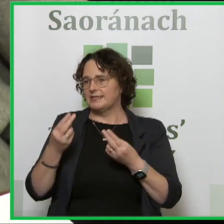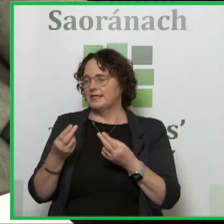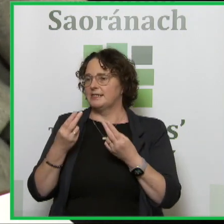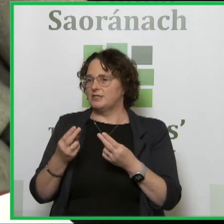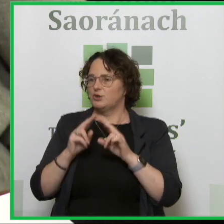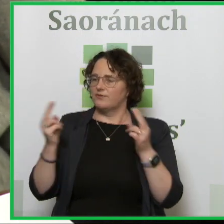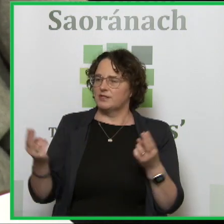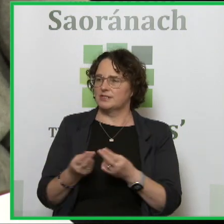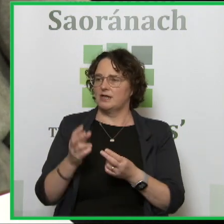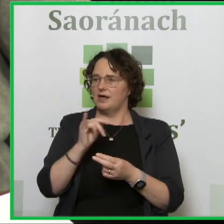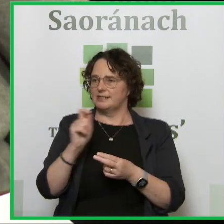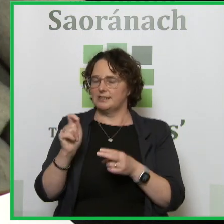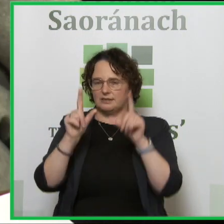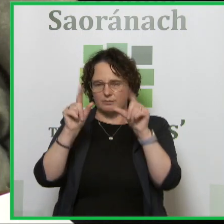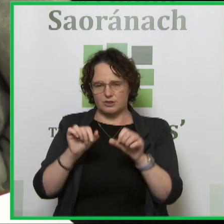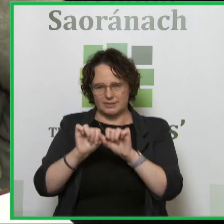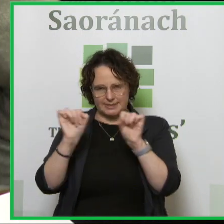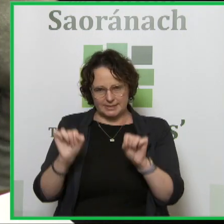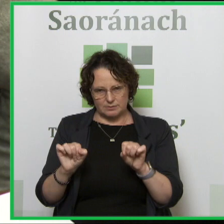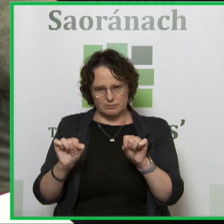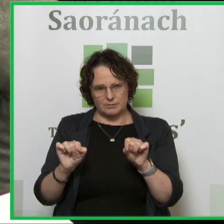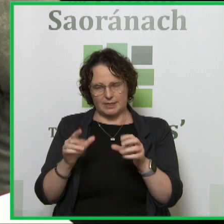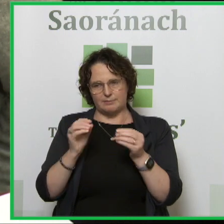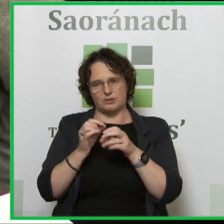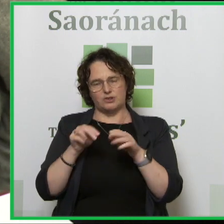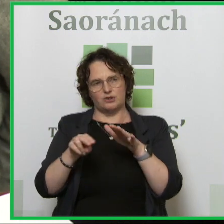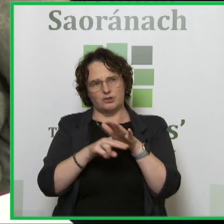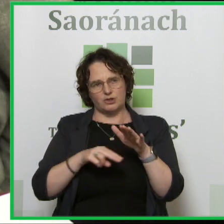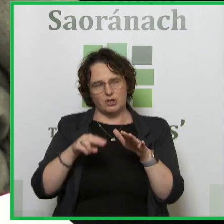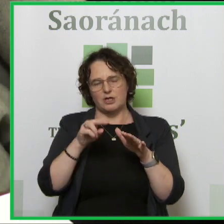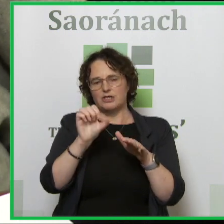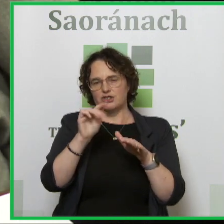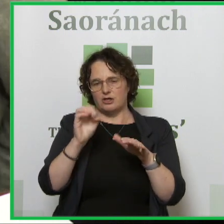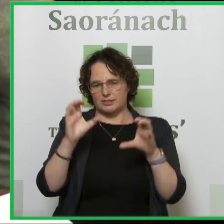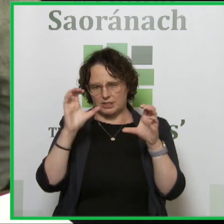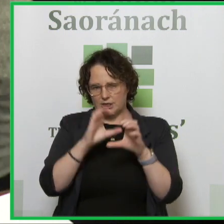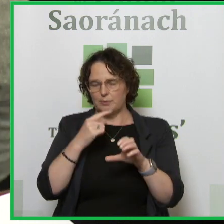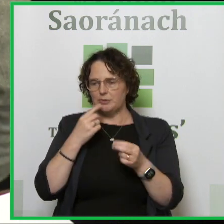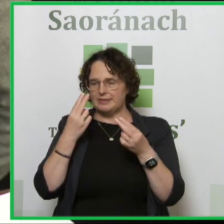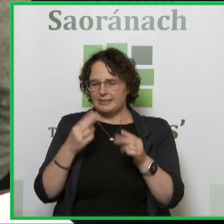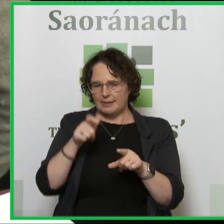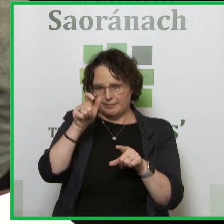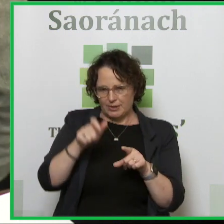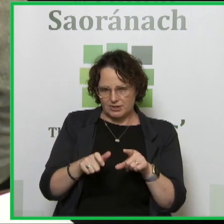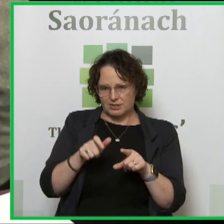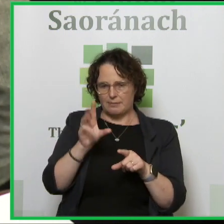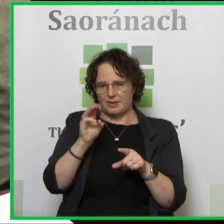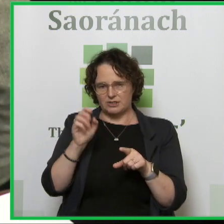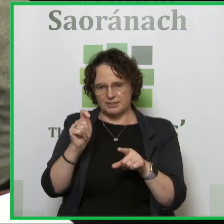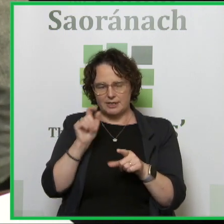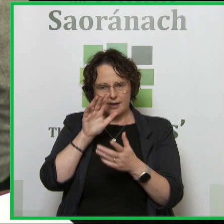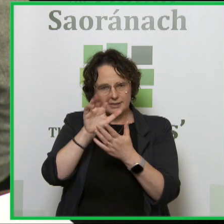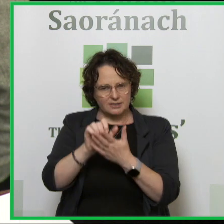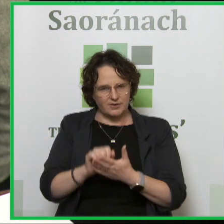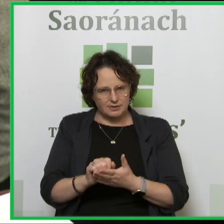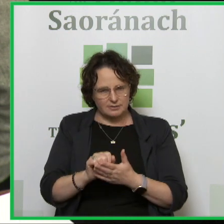something which is proposed under Sláinte Care, with a unique patient identifier. All of the above is likely to require reform of the